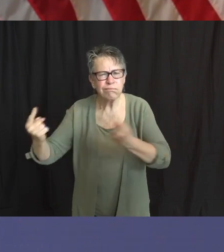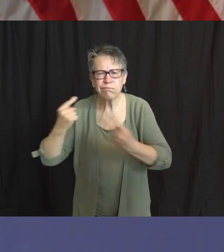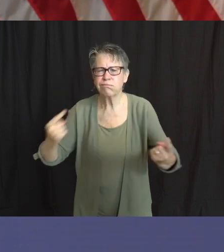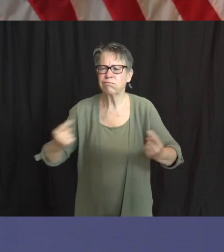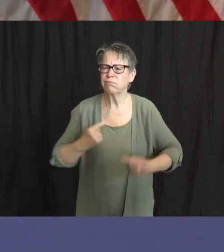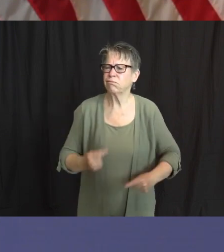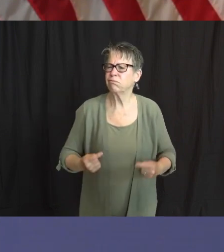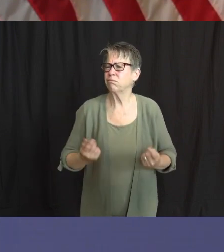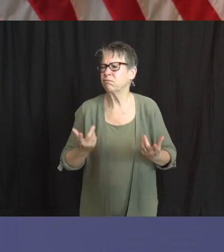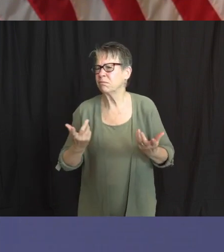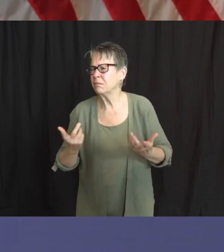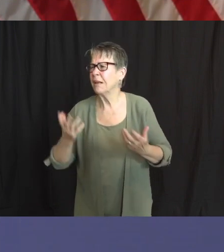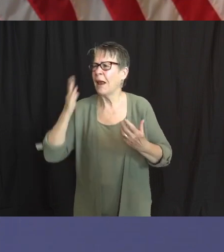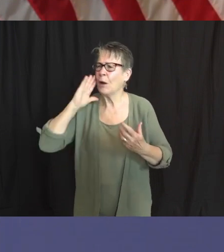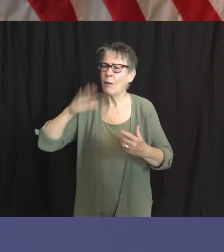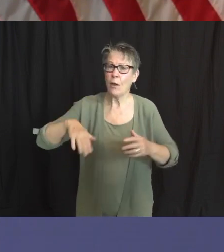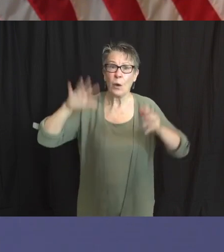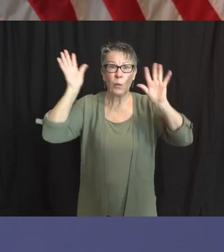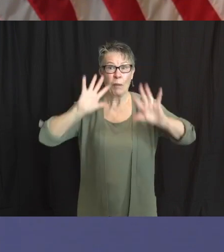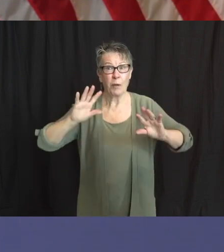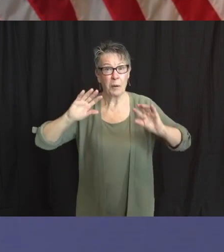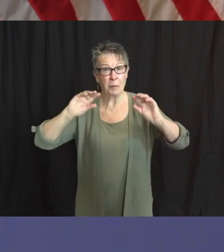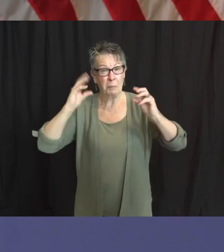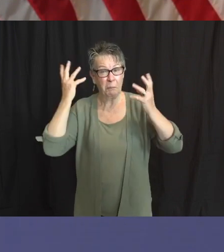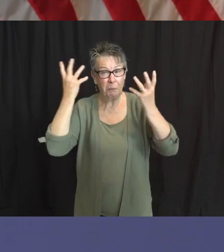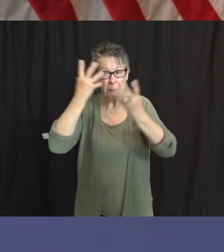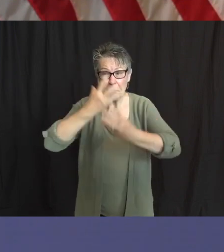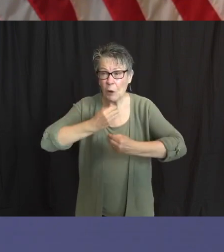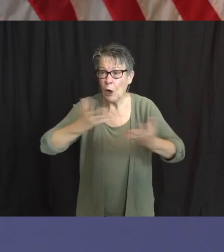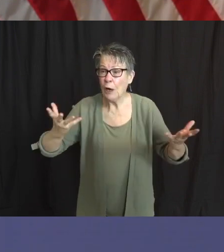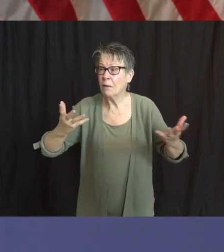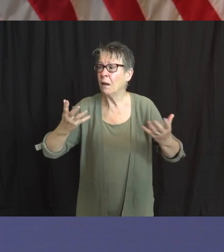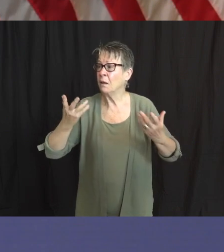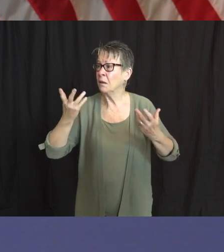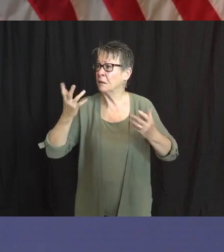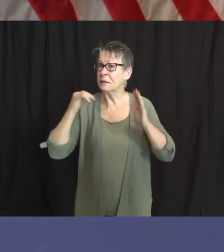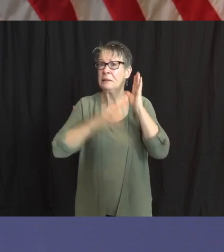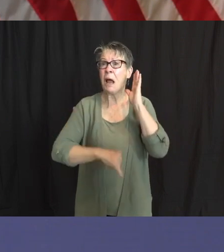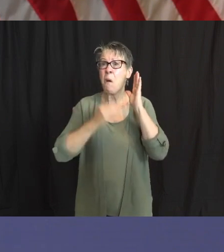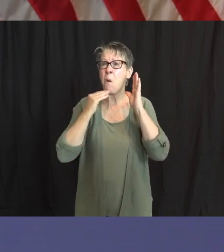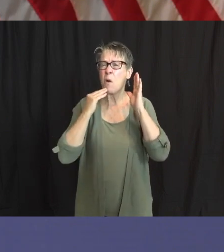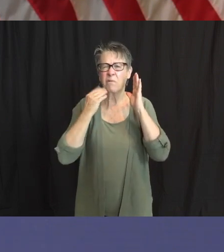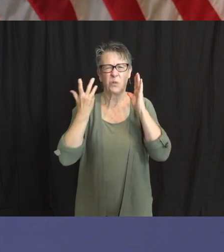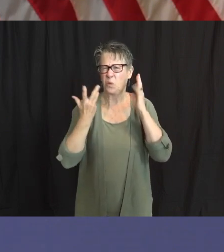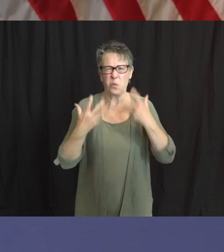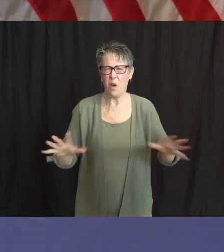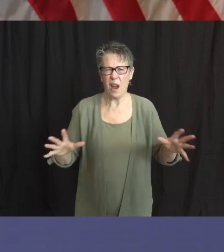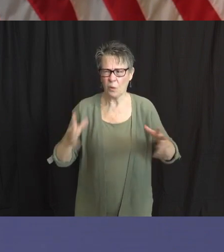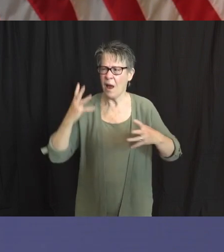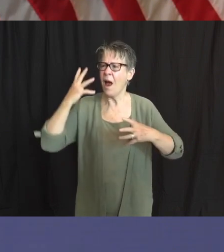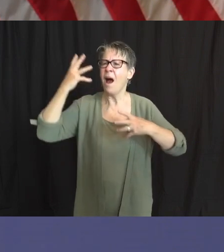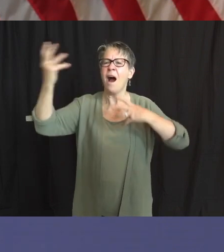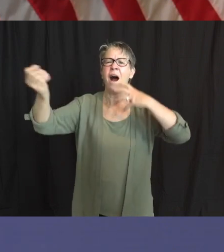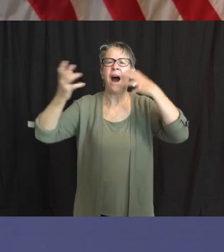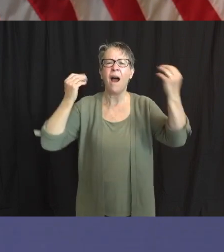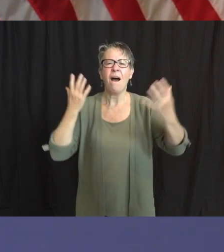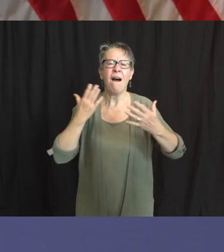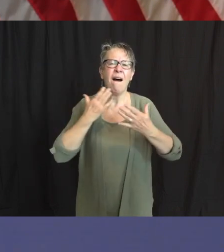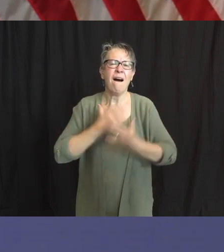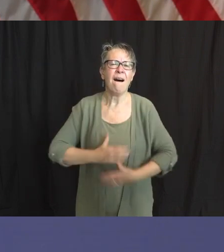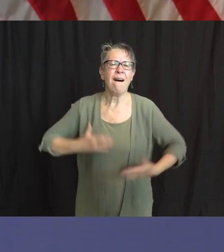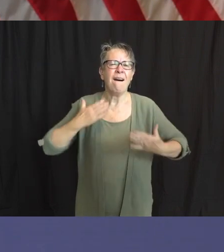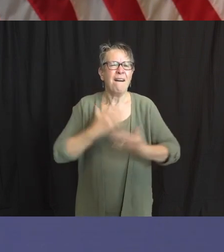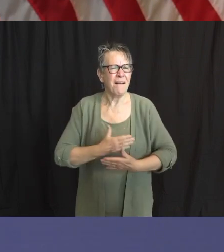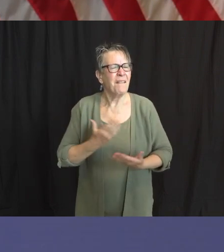is up, who could blame anybody from wanting to, break free? And we get that. We all want to do that too. But please, please,